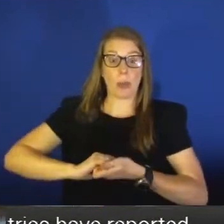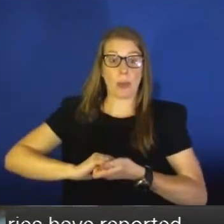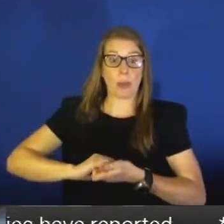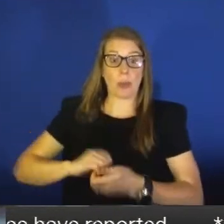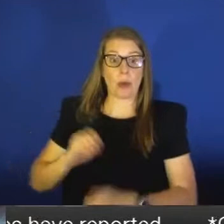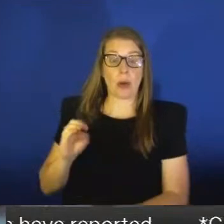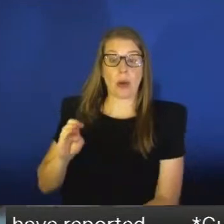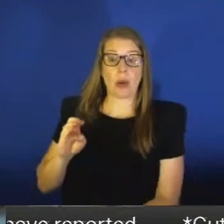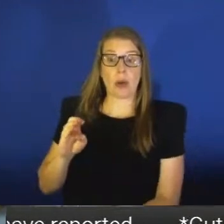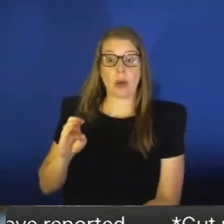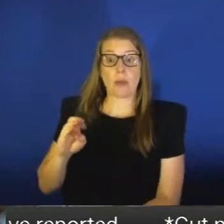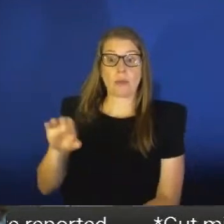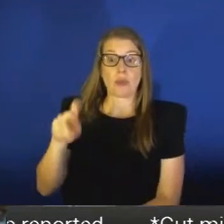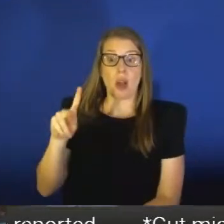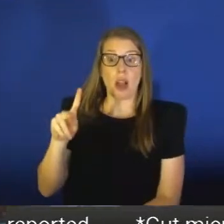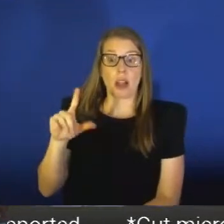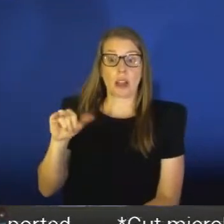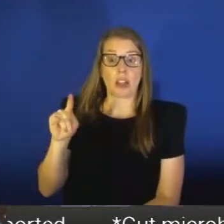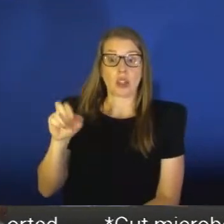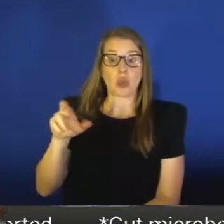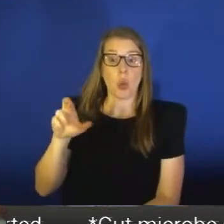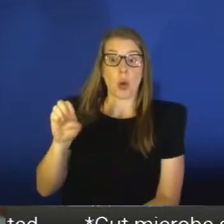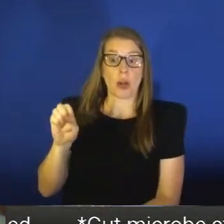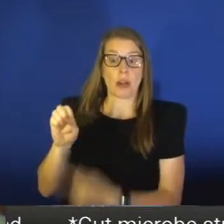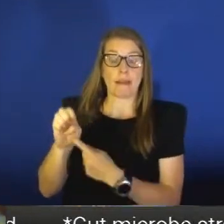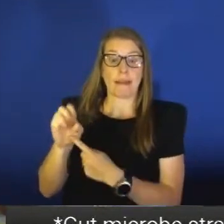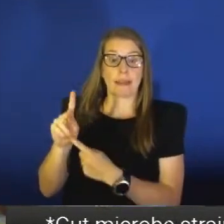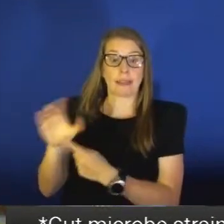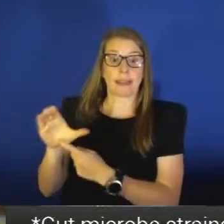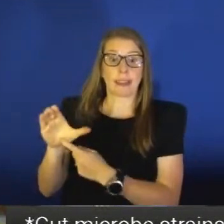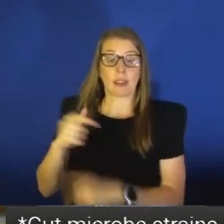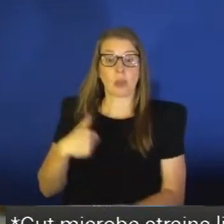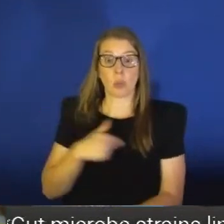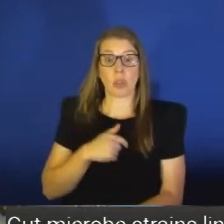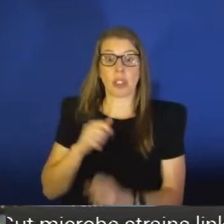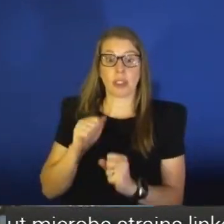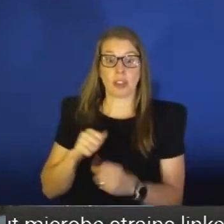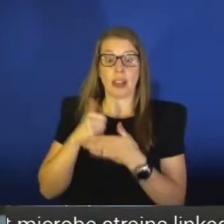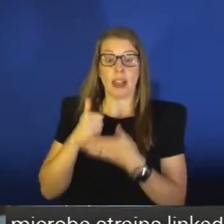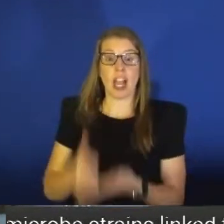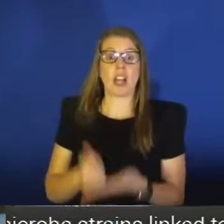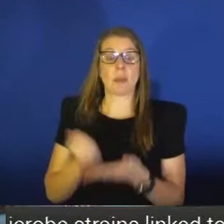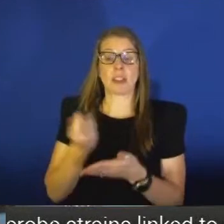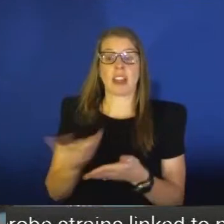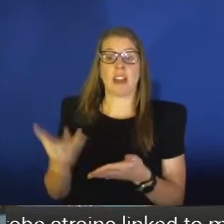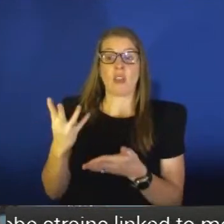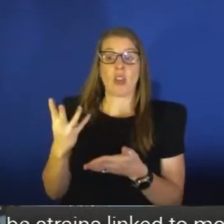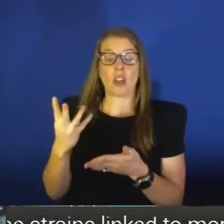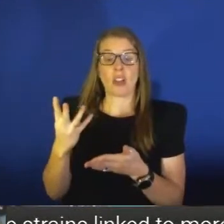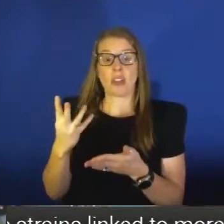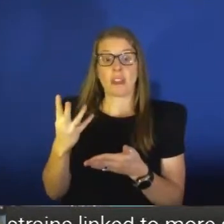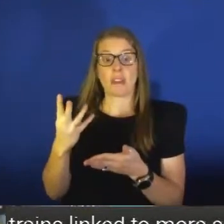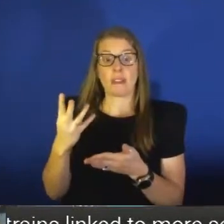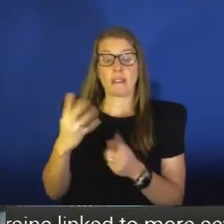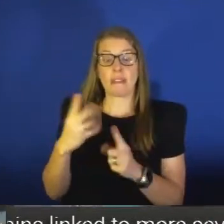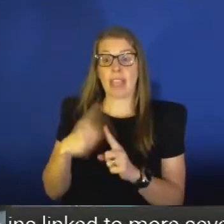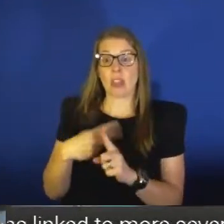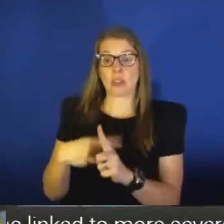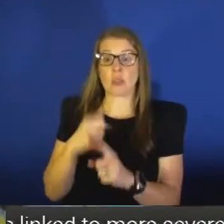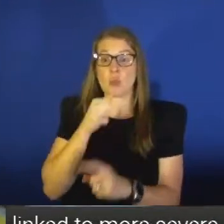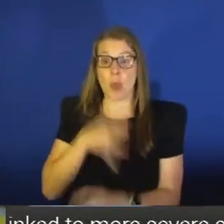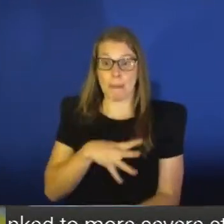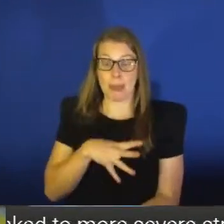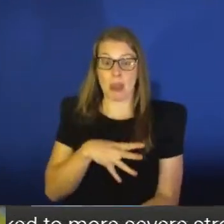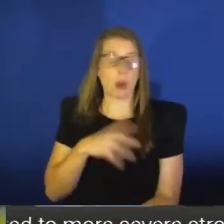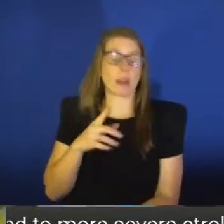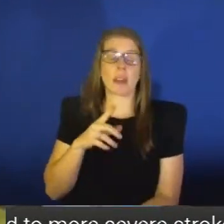KC. And because of them, we have been able to help several thousand women who are underinsured and